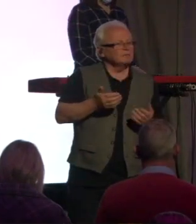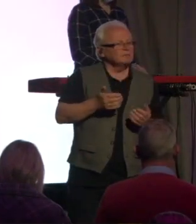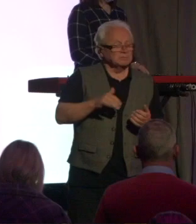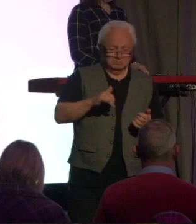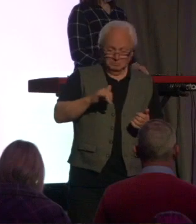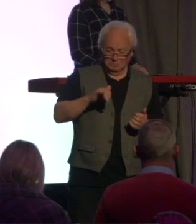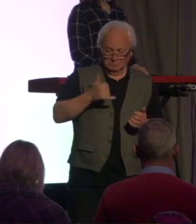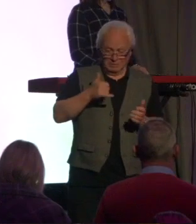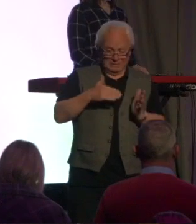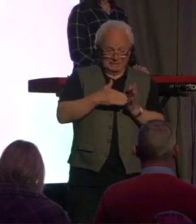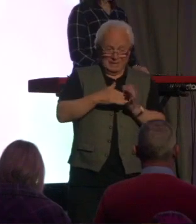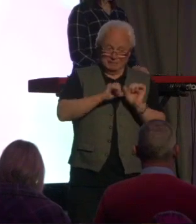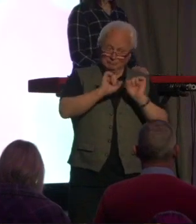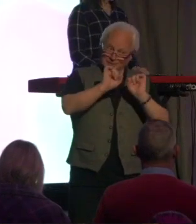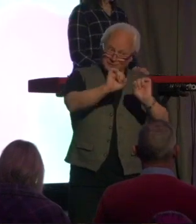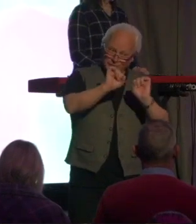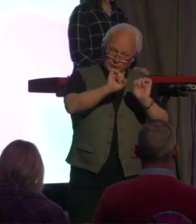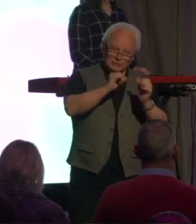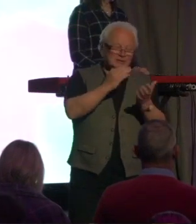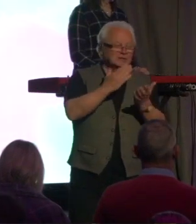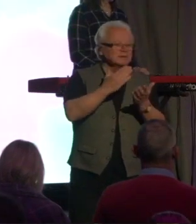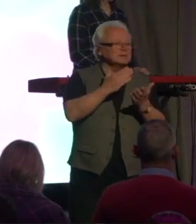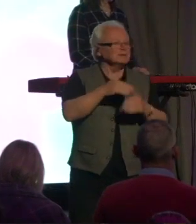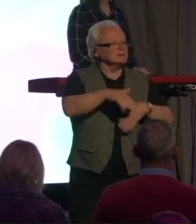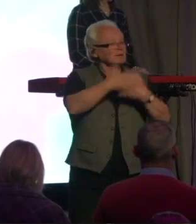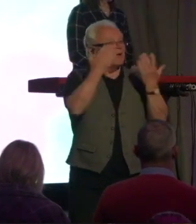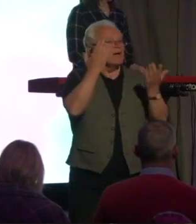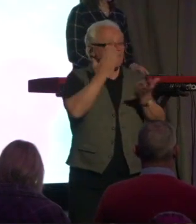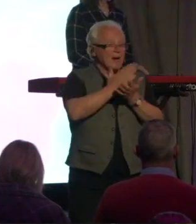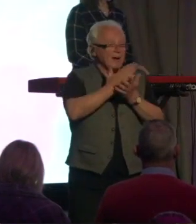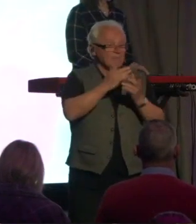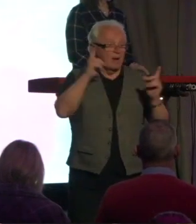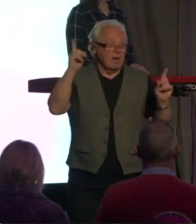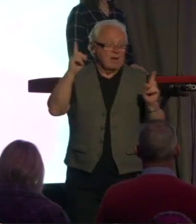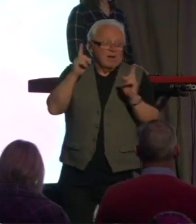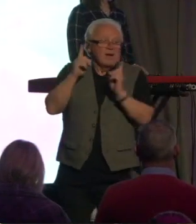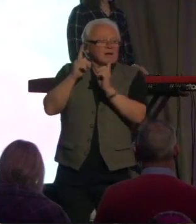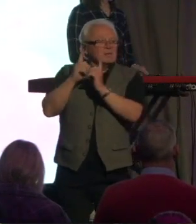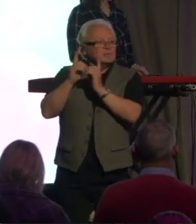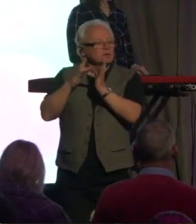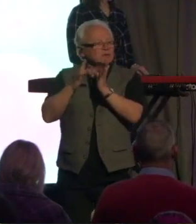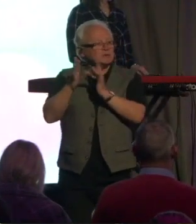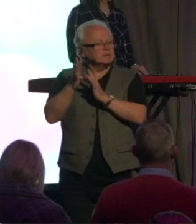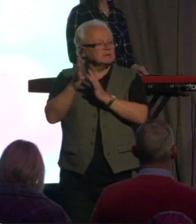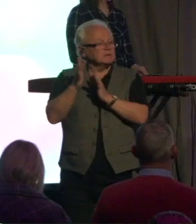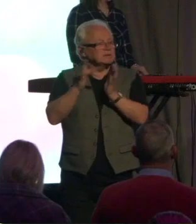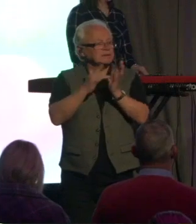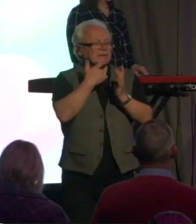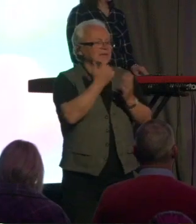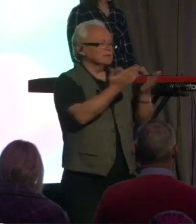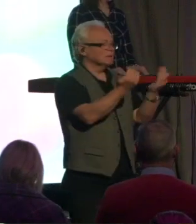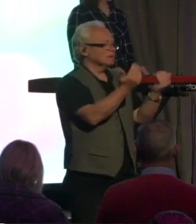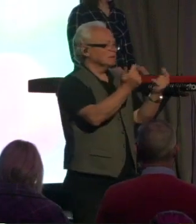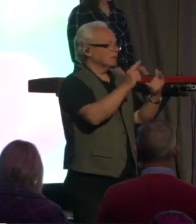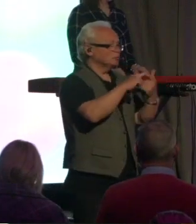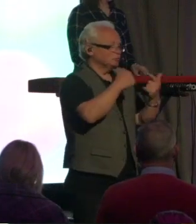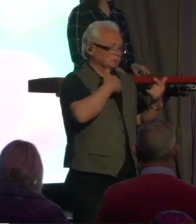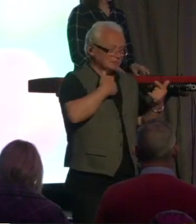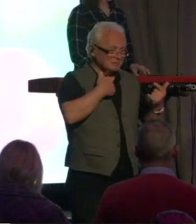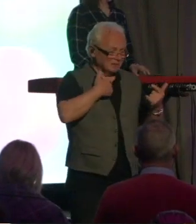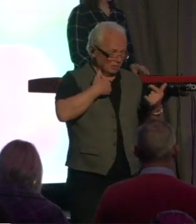Maybe today is your day. He says, come to me and I will never turn you